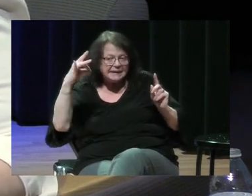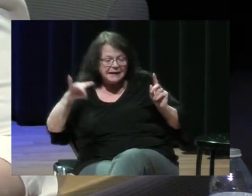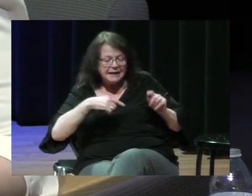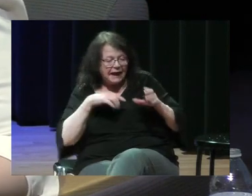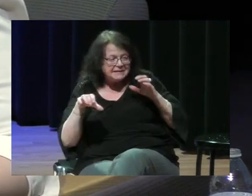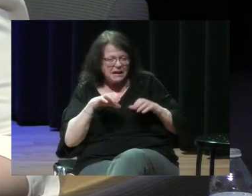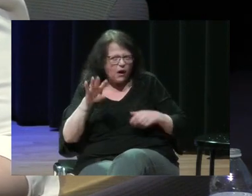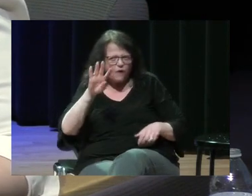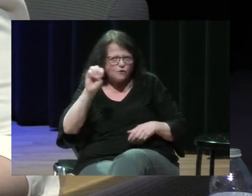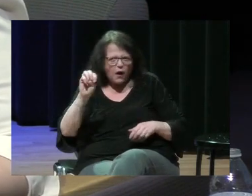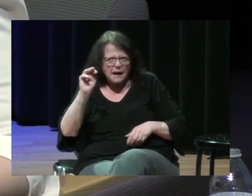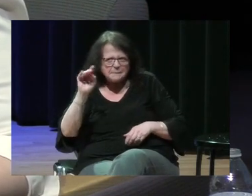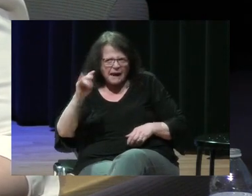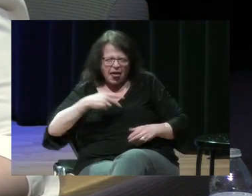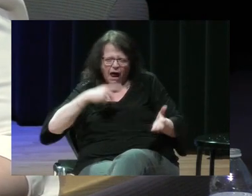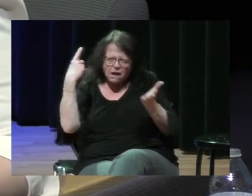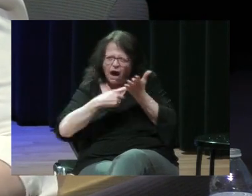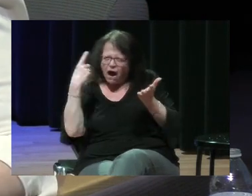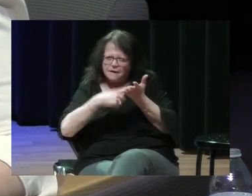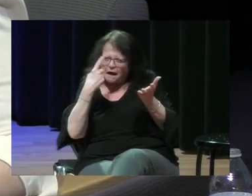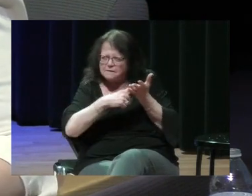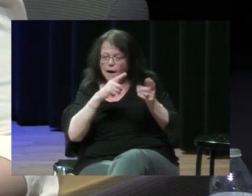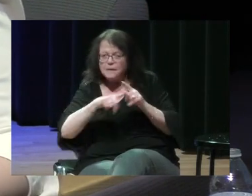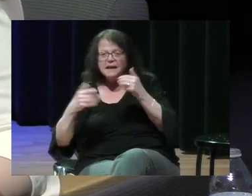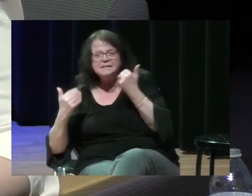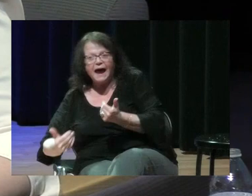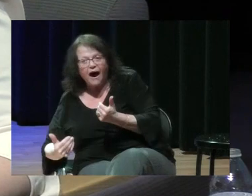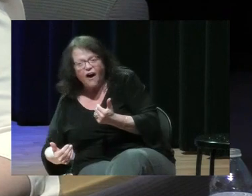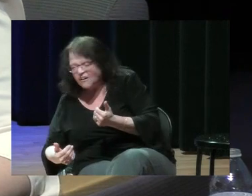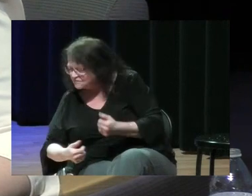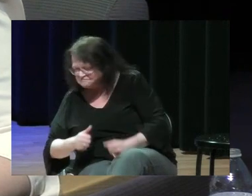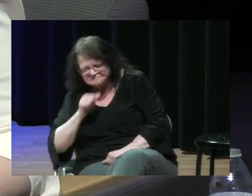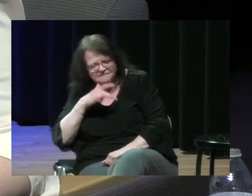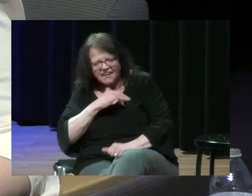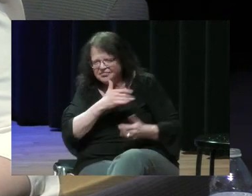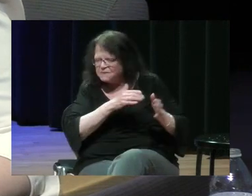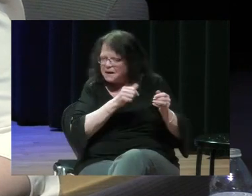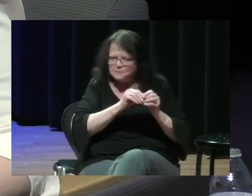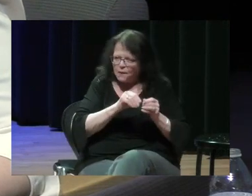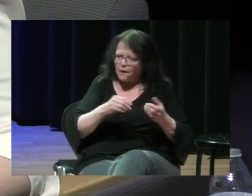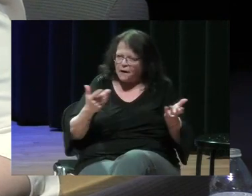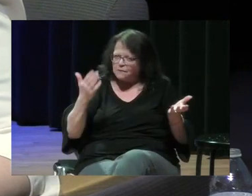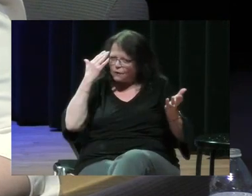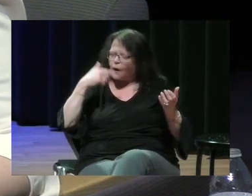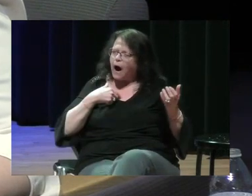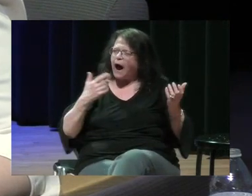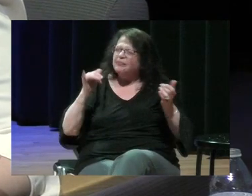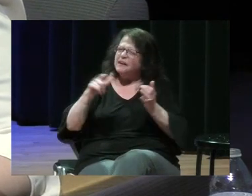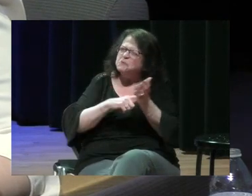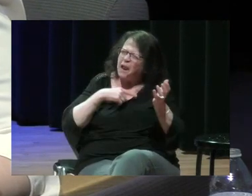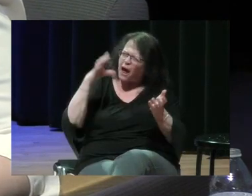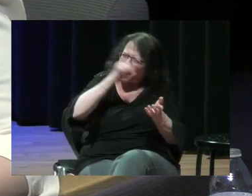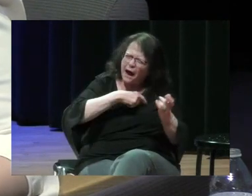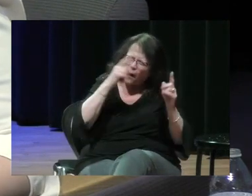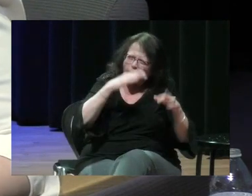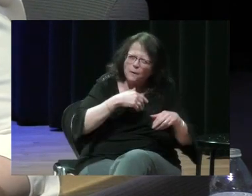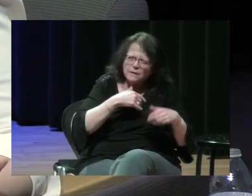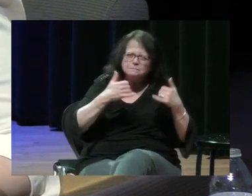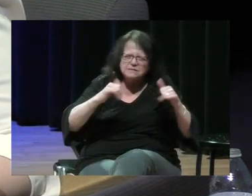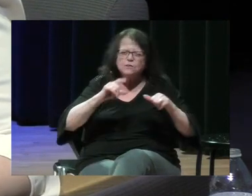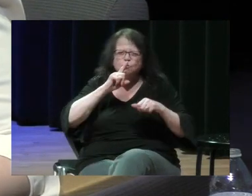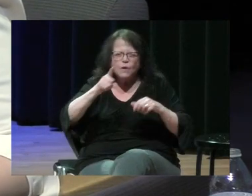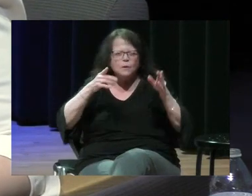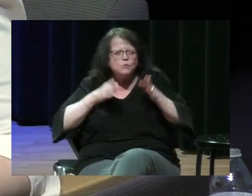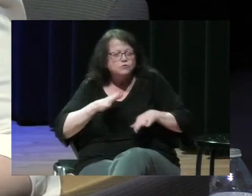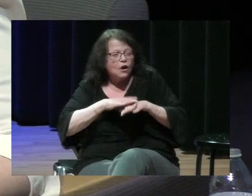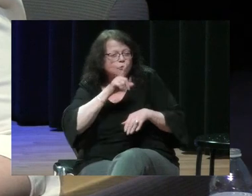why." And to know that I'll do that again in the future, I guess that's what I hope, that we're just continuing to be real people on a real journey